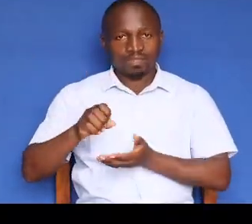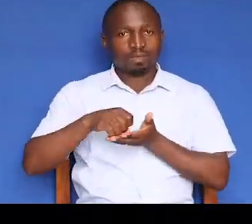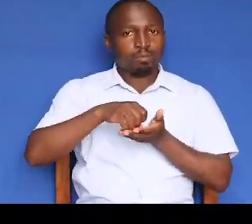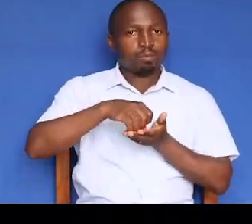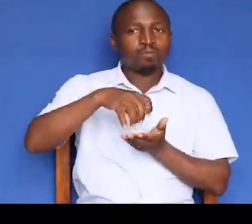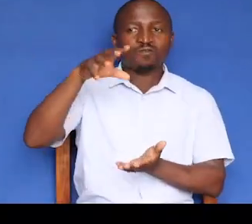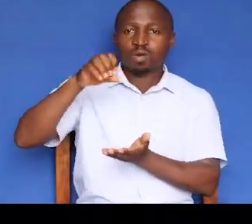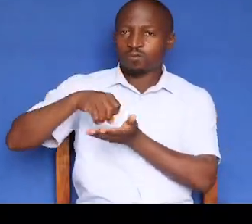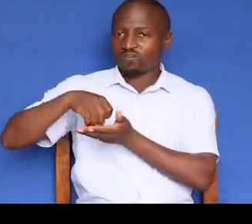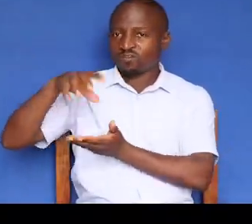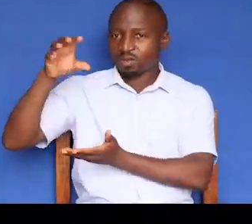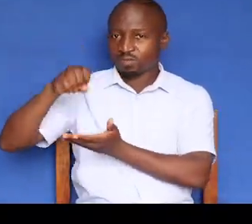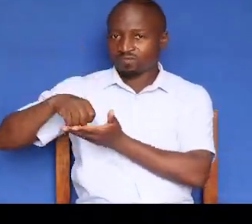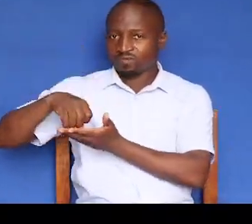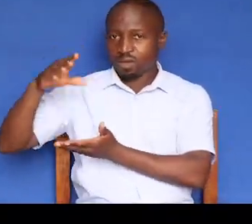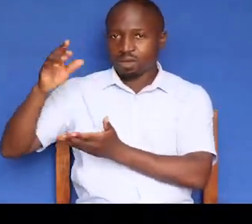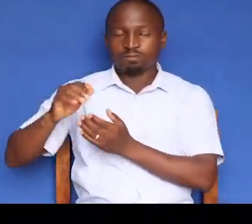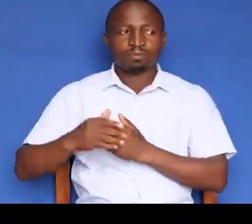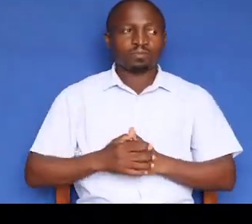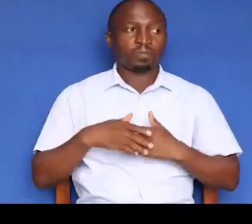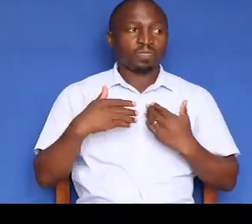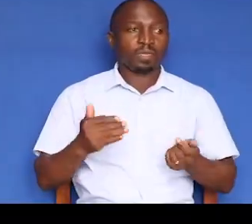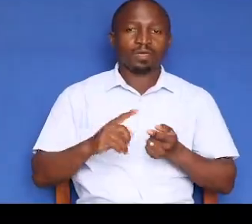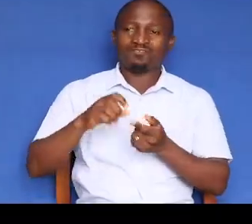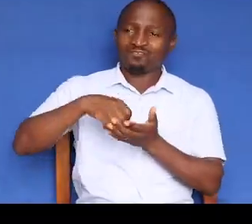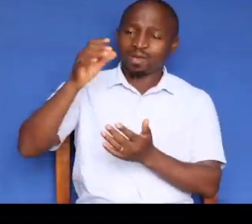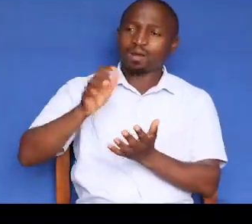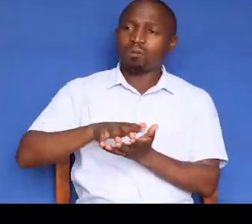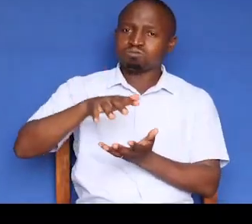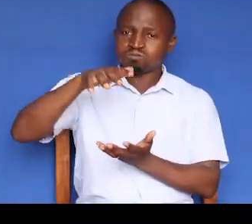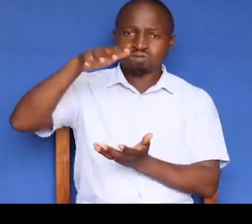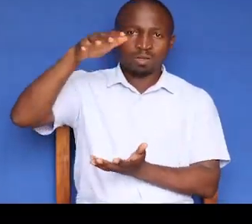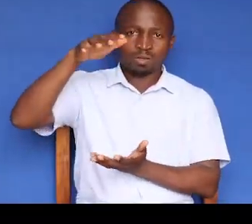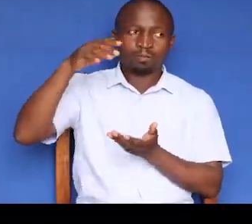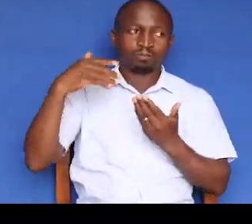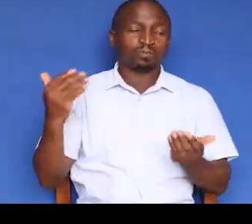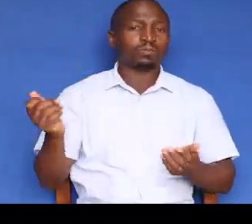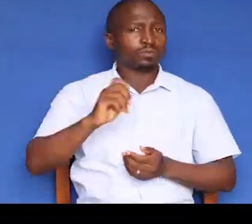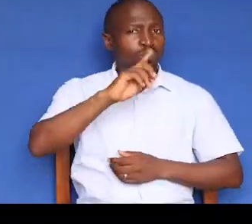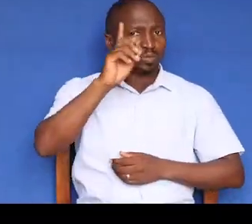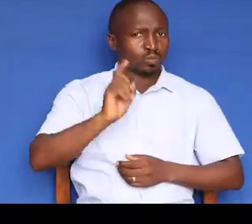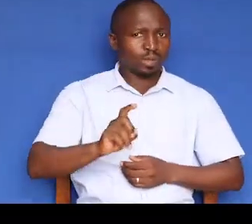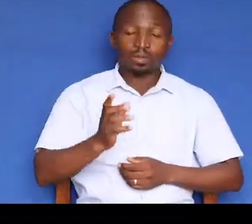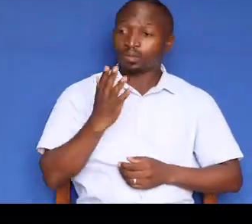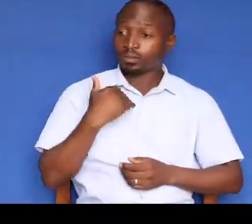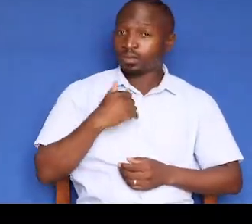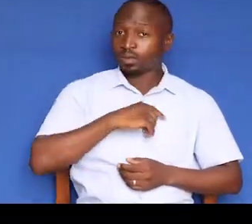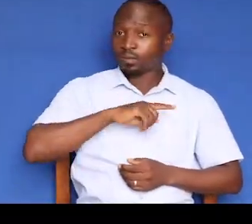profit levels. At 4 up to 9. So we have many profits here. But question